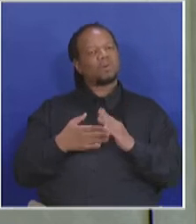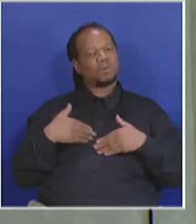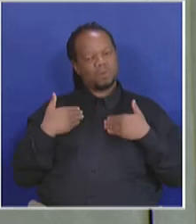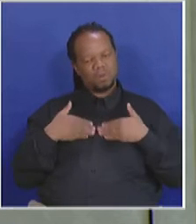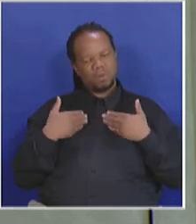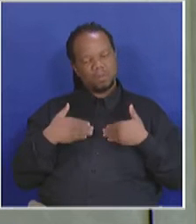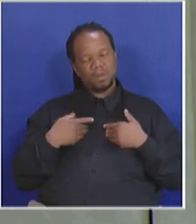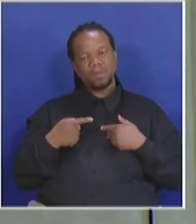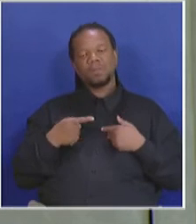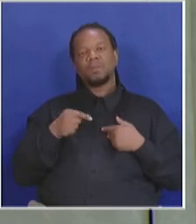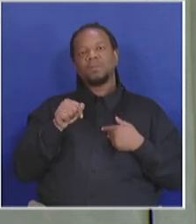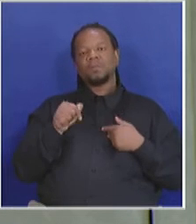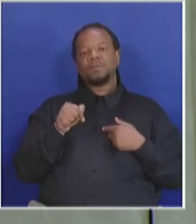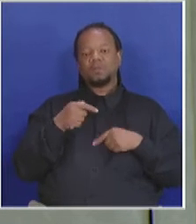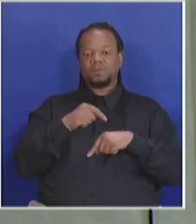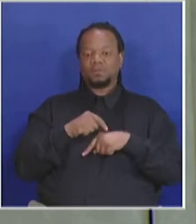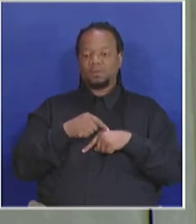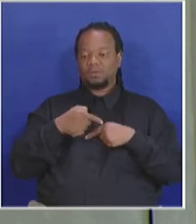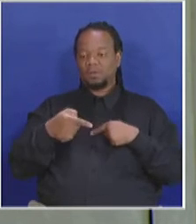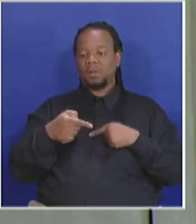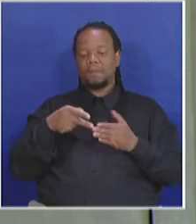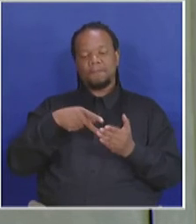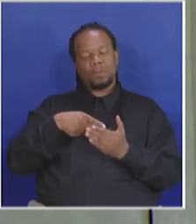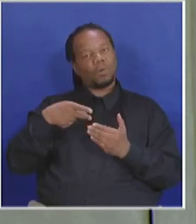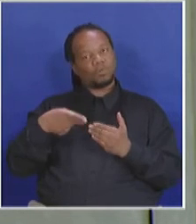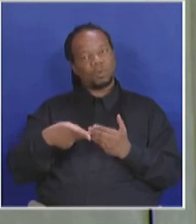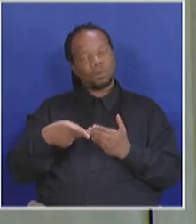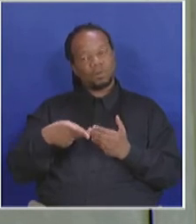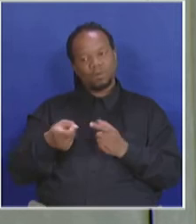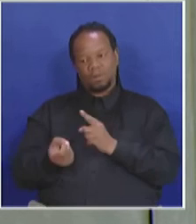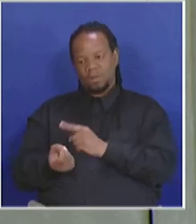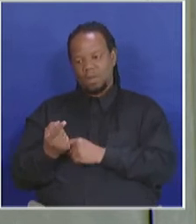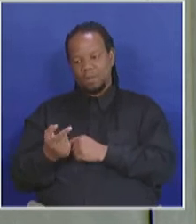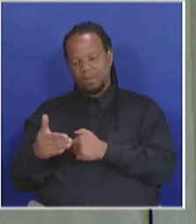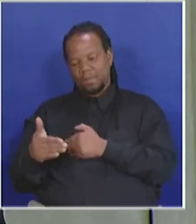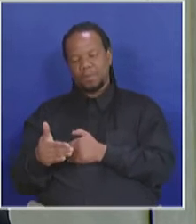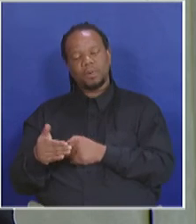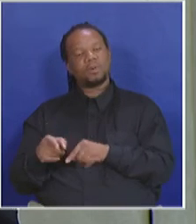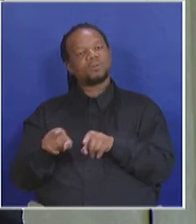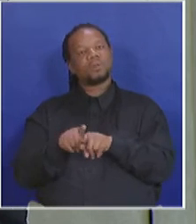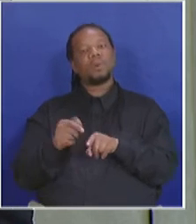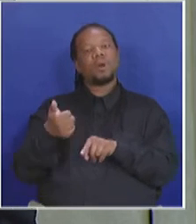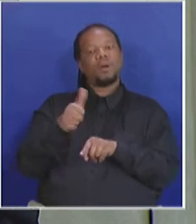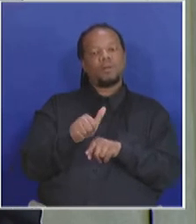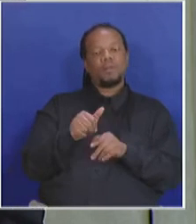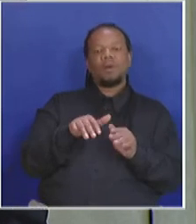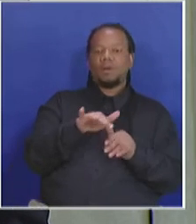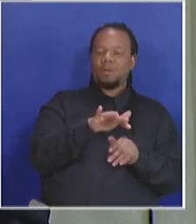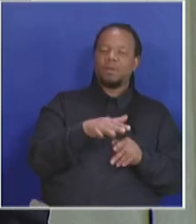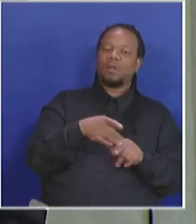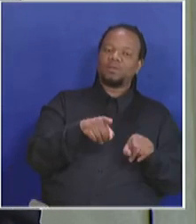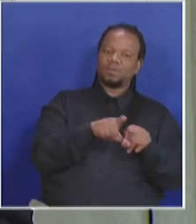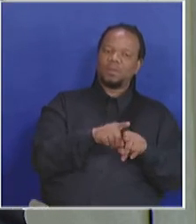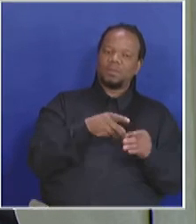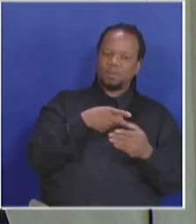no long time, this project shall kickstart. As we have seen in other areas, the project of this nature have